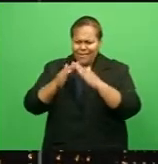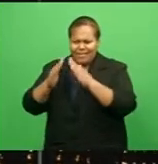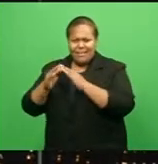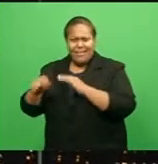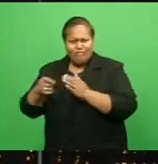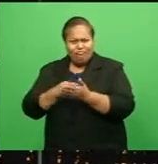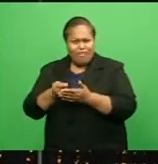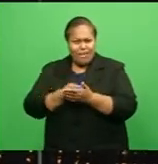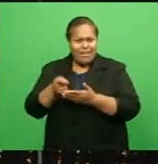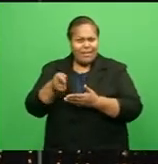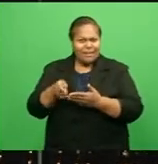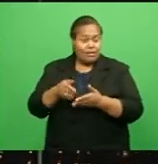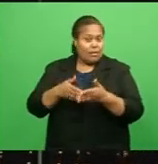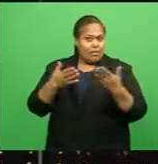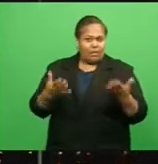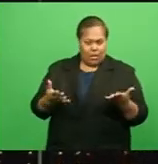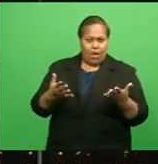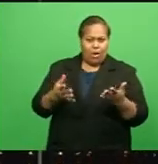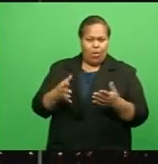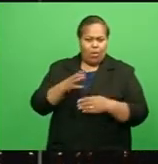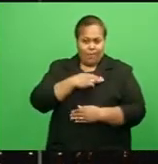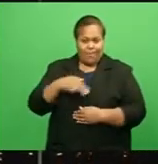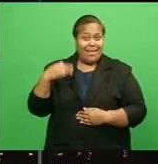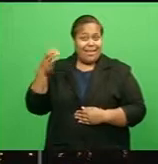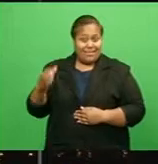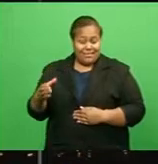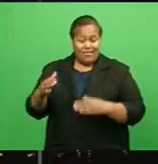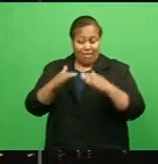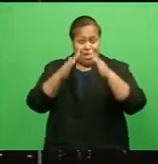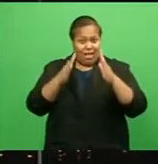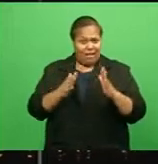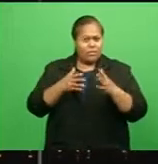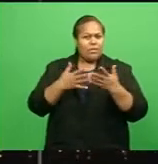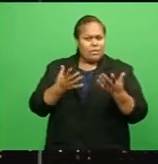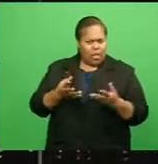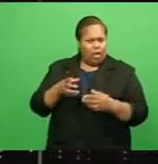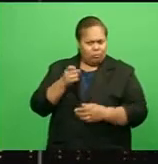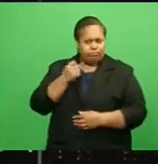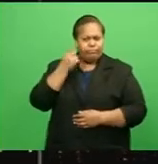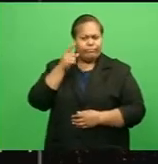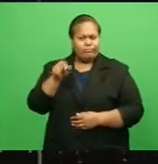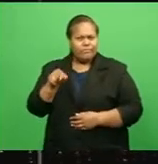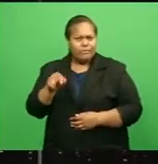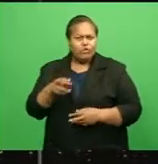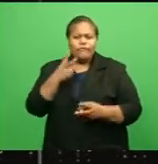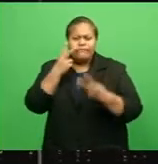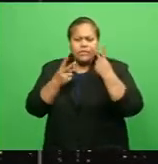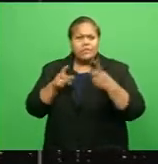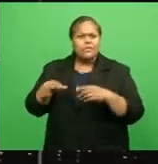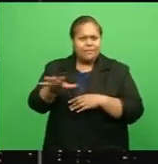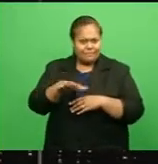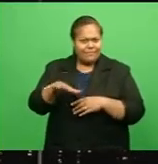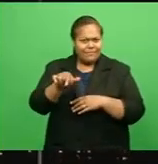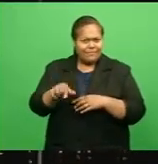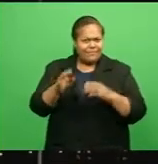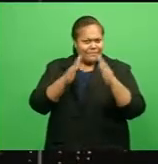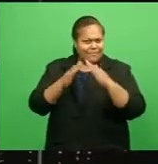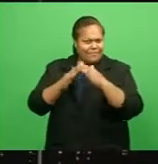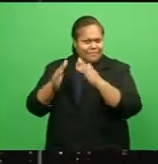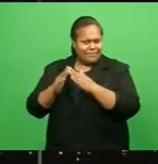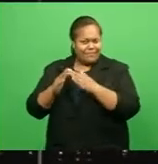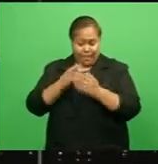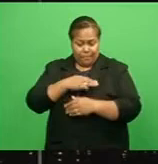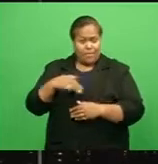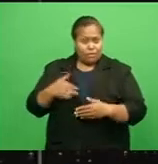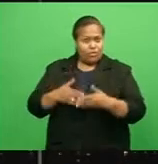has been highlighted to Housing Minister Pramila Kumar following her recent visit to the flats. The ministry is now taking stringent steps